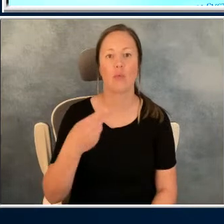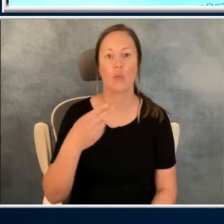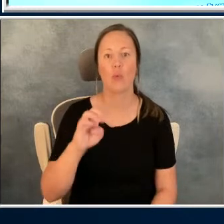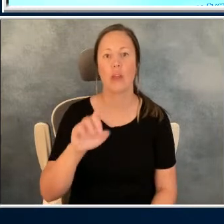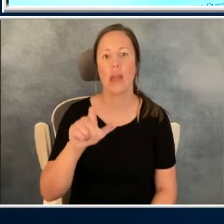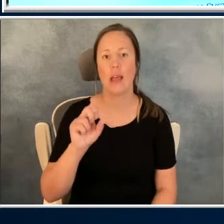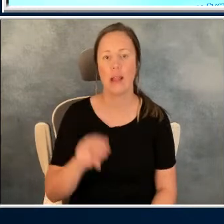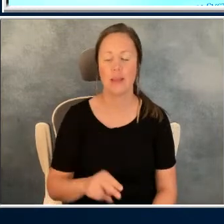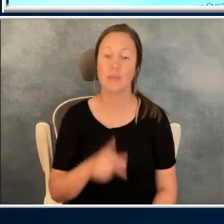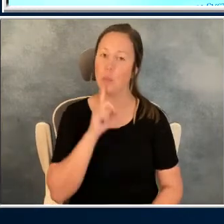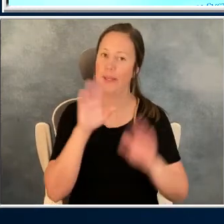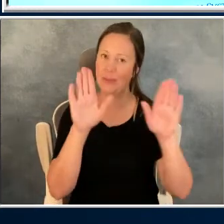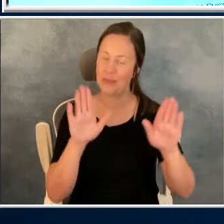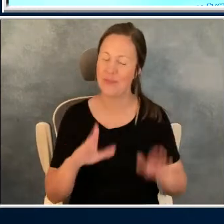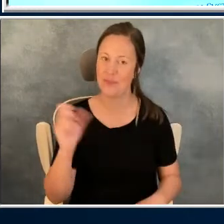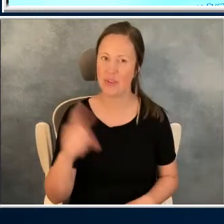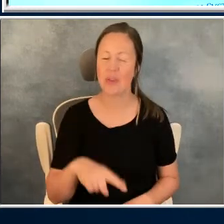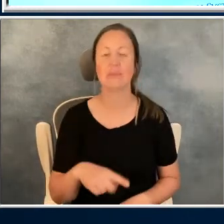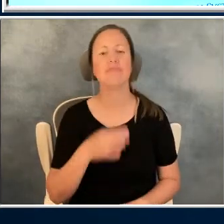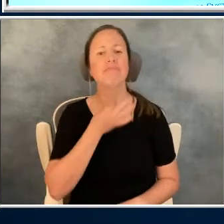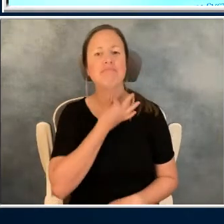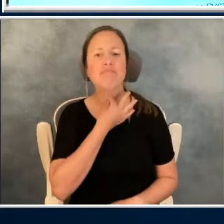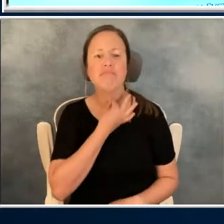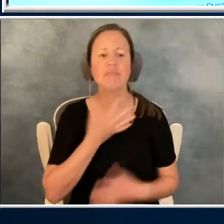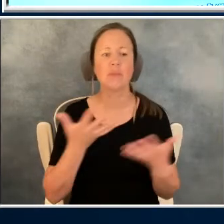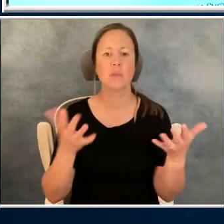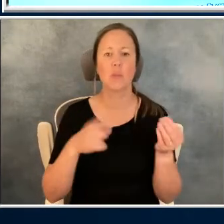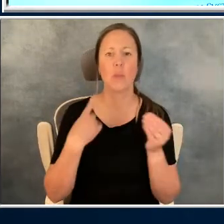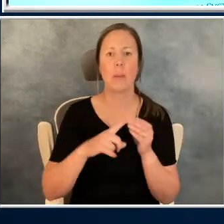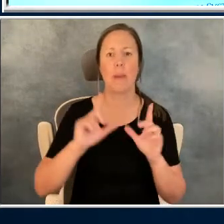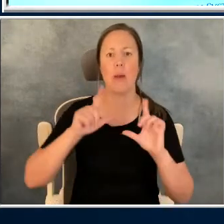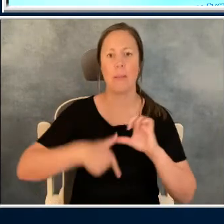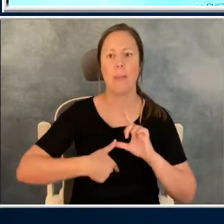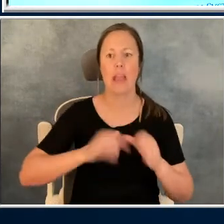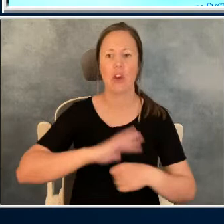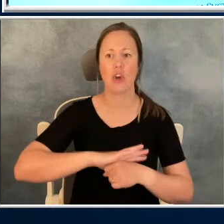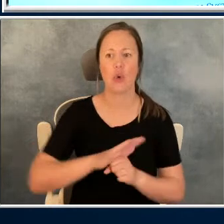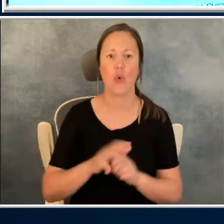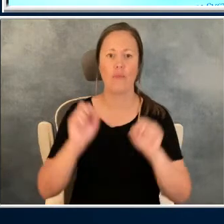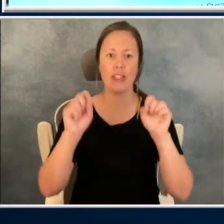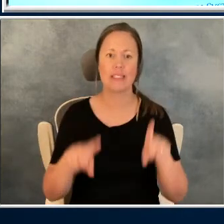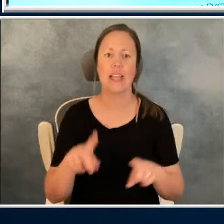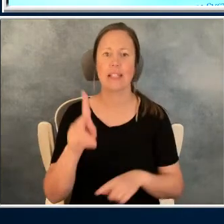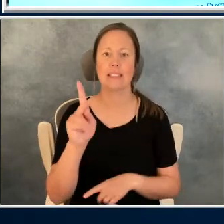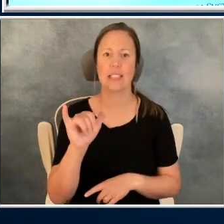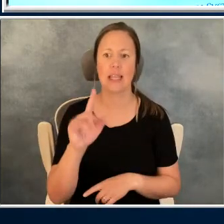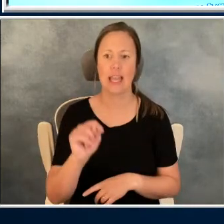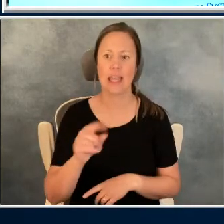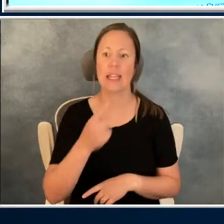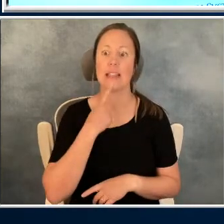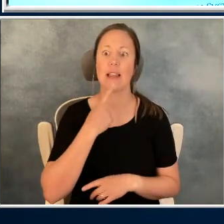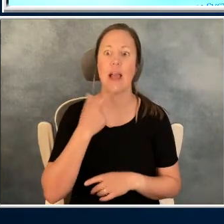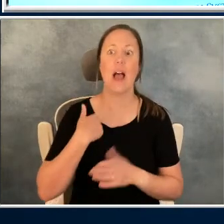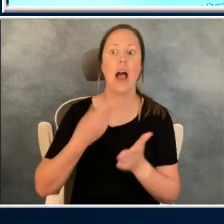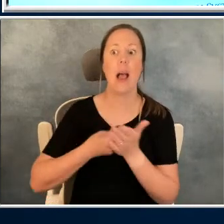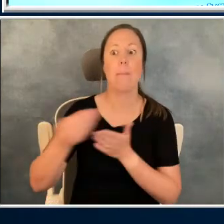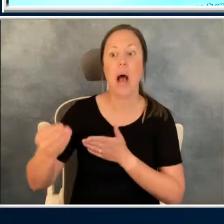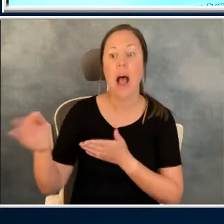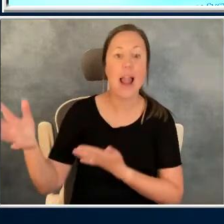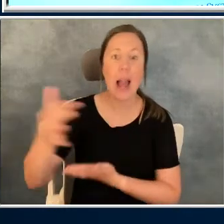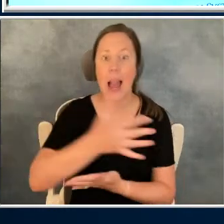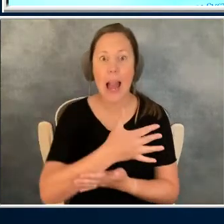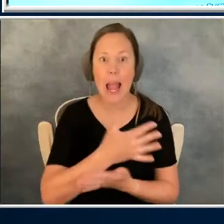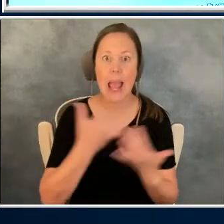as well. Ruth wants to know, what about expired COVID test kits? She says, I stocked up on those and now I'm not using them as